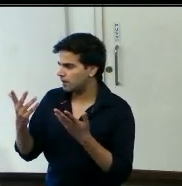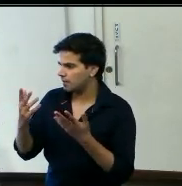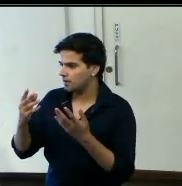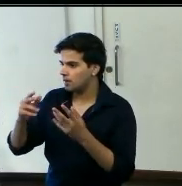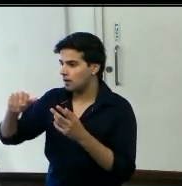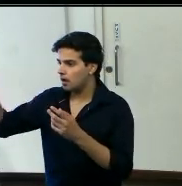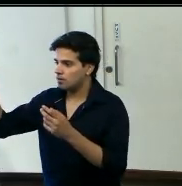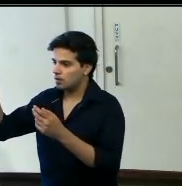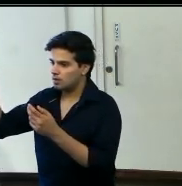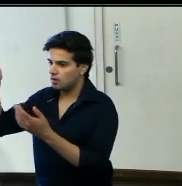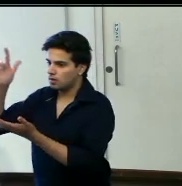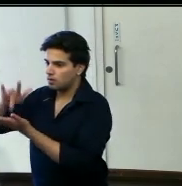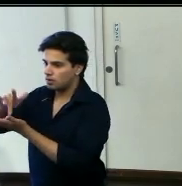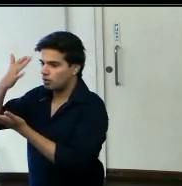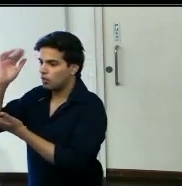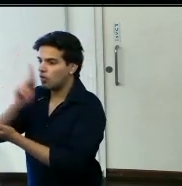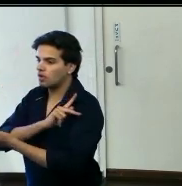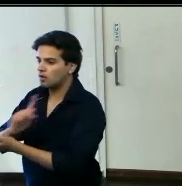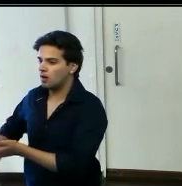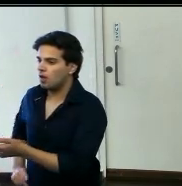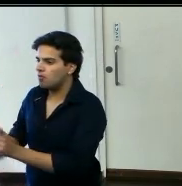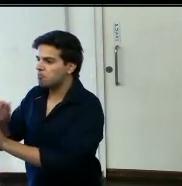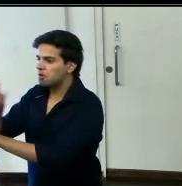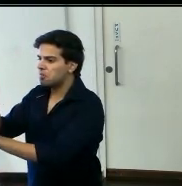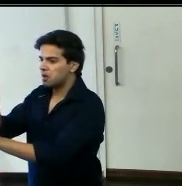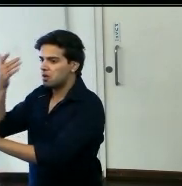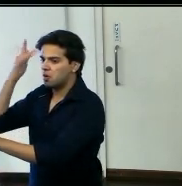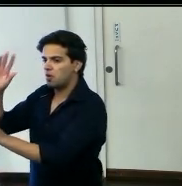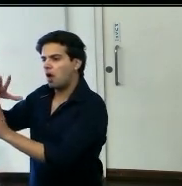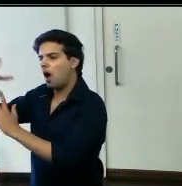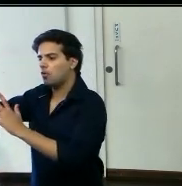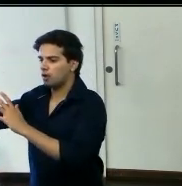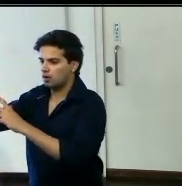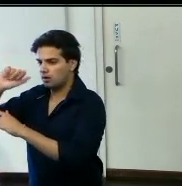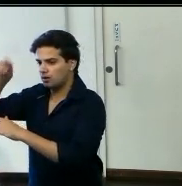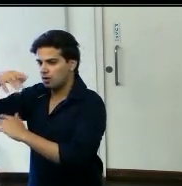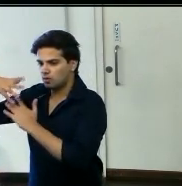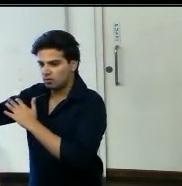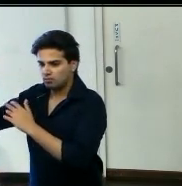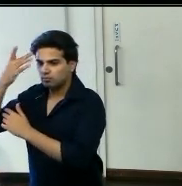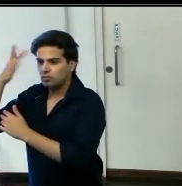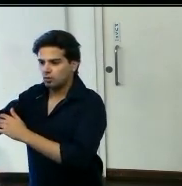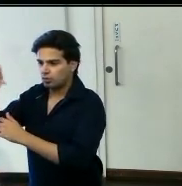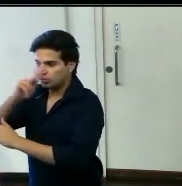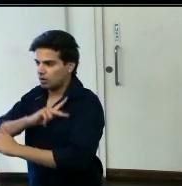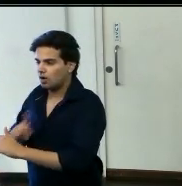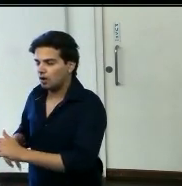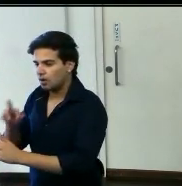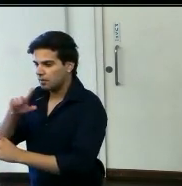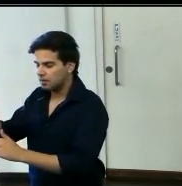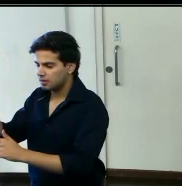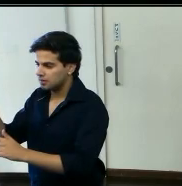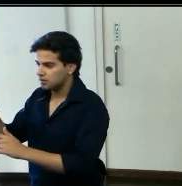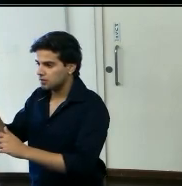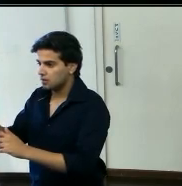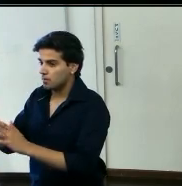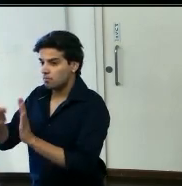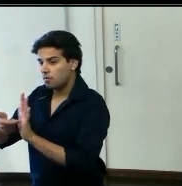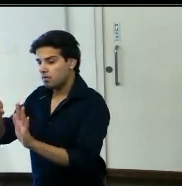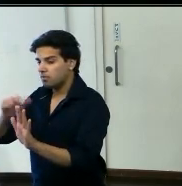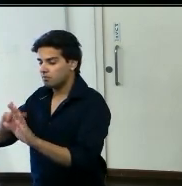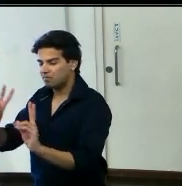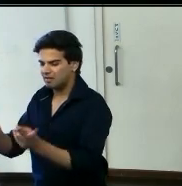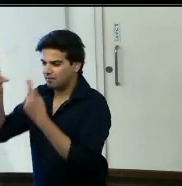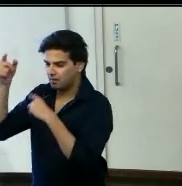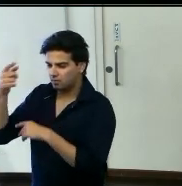where they don't know what is Kannada. Yeah. So suddenly you're removing the language aspect of it. Right. See, when we Becomes see a form,